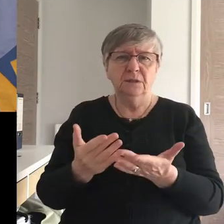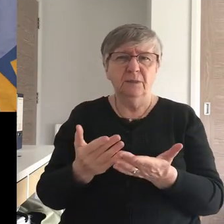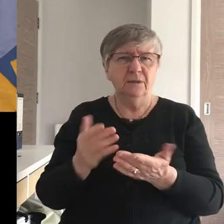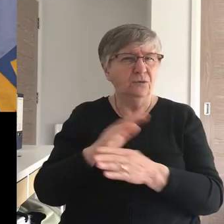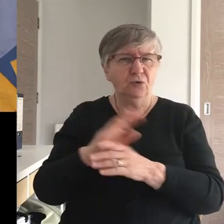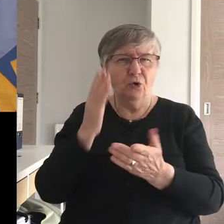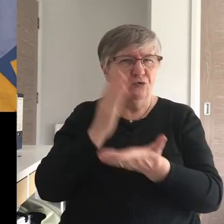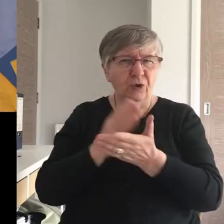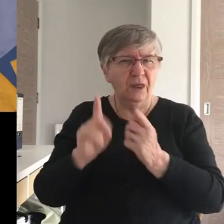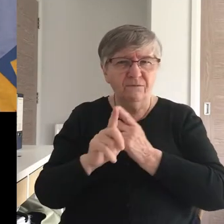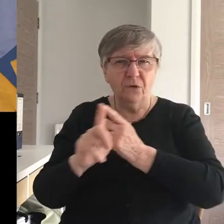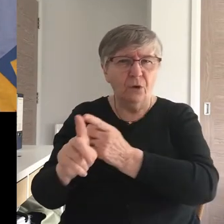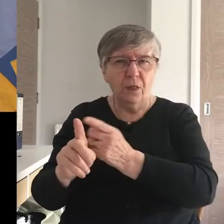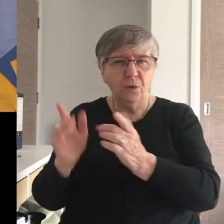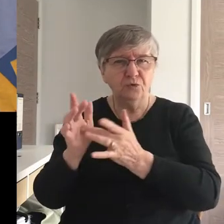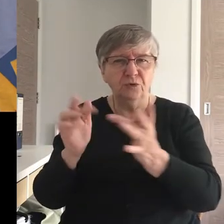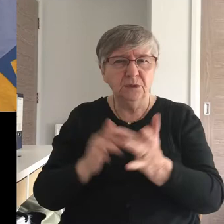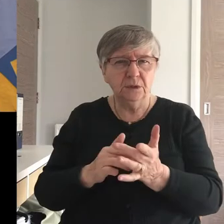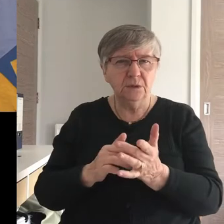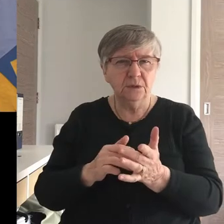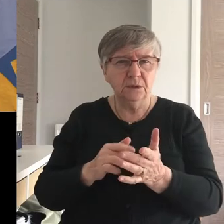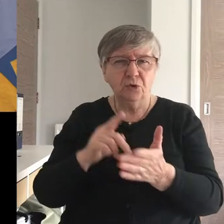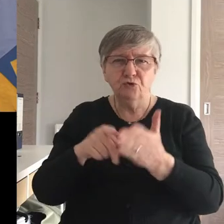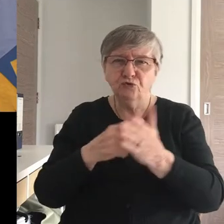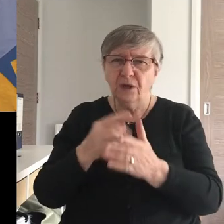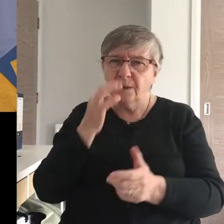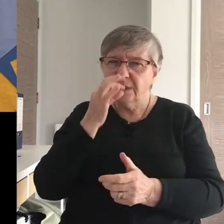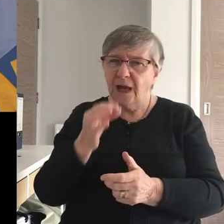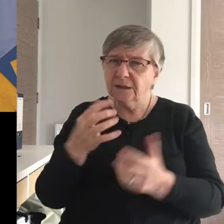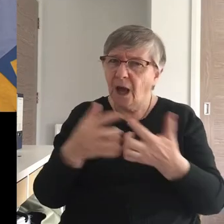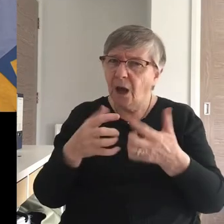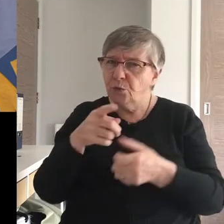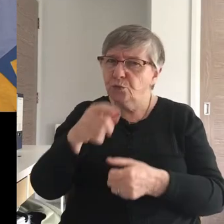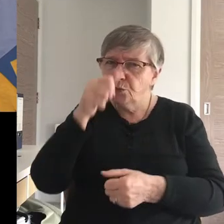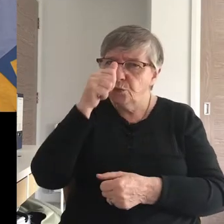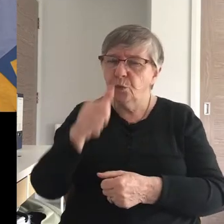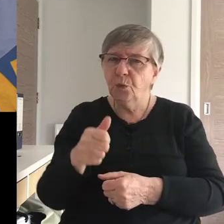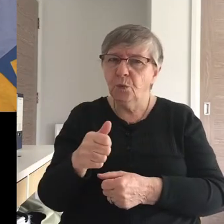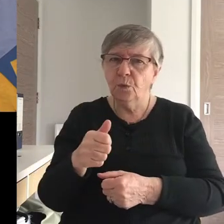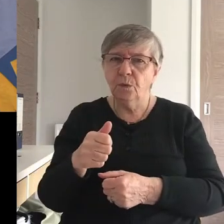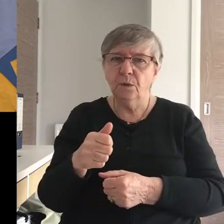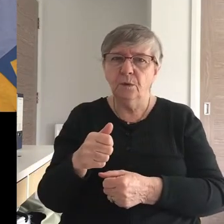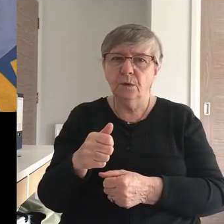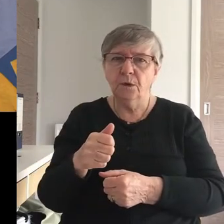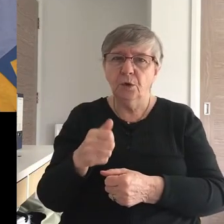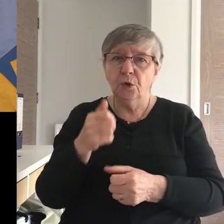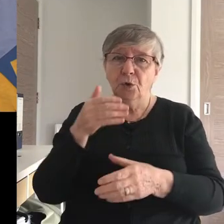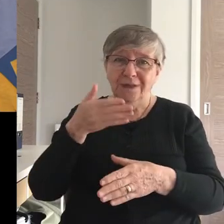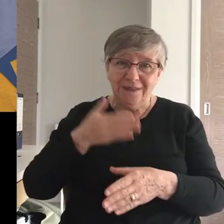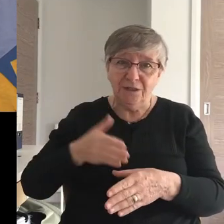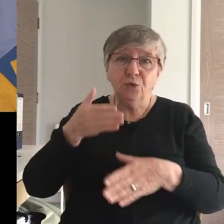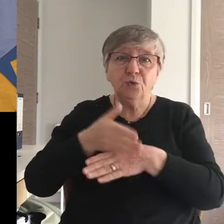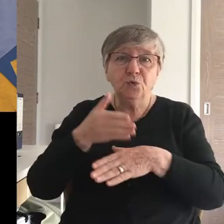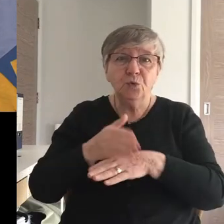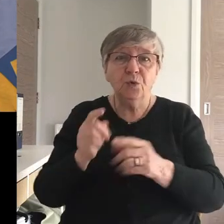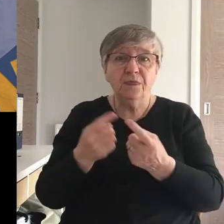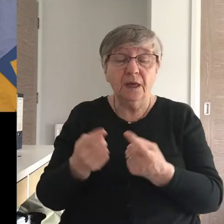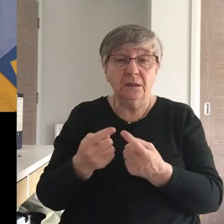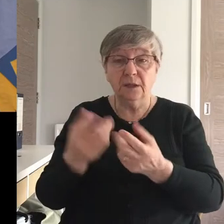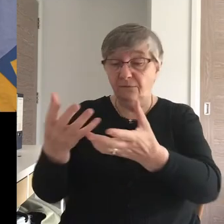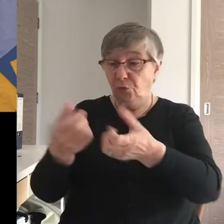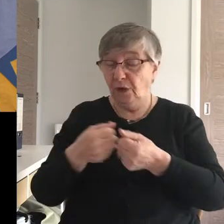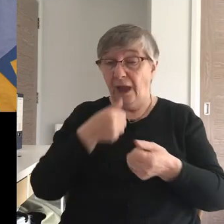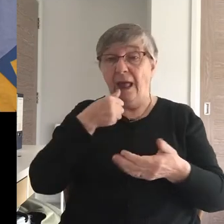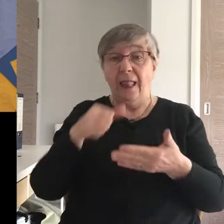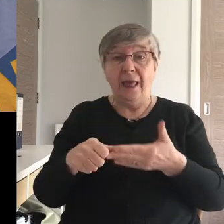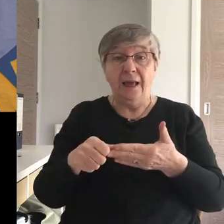But James is saying, how do we know? And have we measured that against Christ? We need to put it into practice. Simply getting a letter